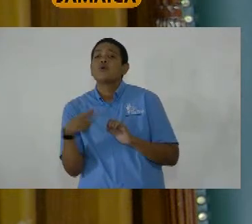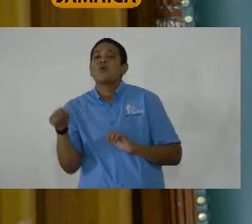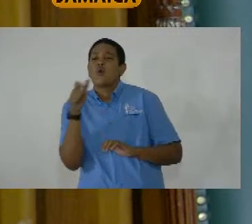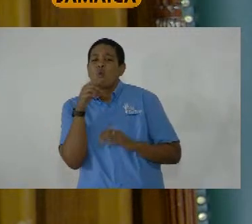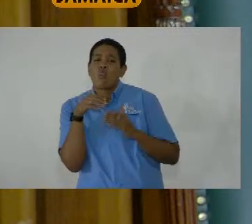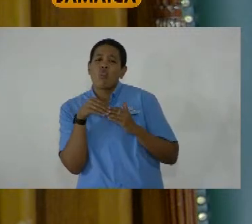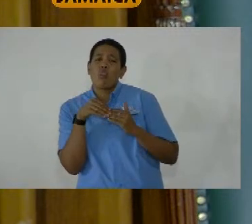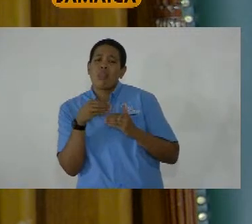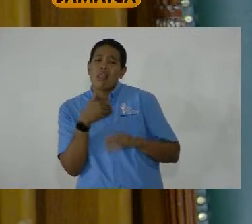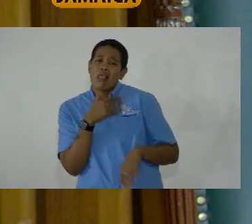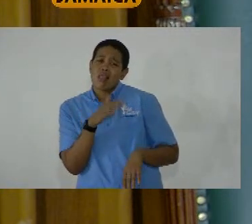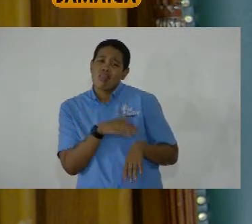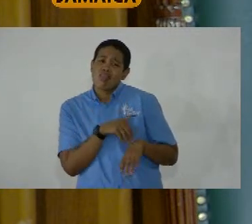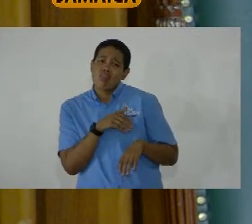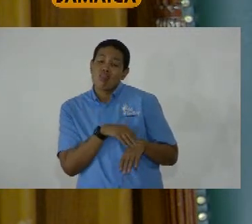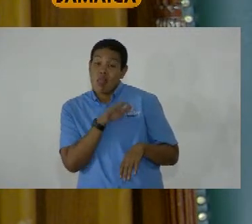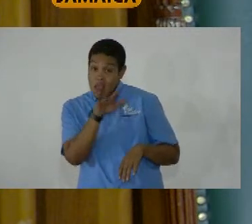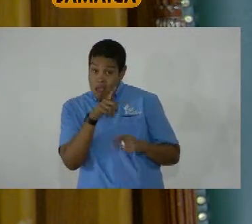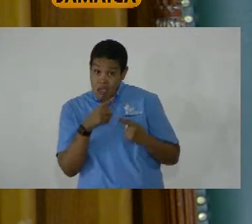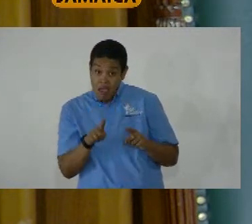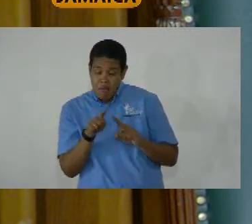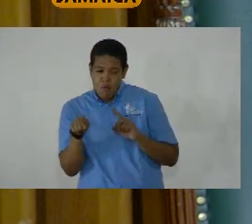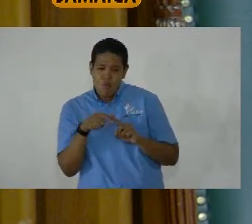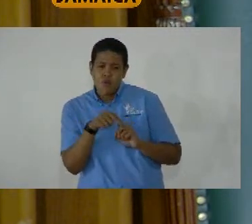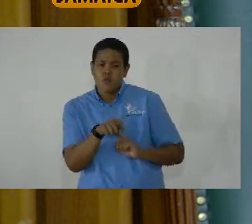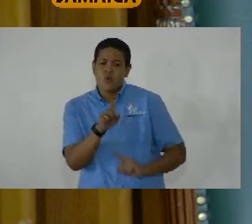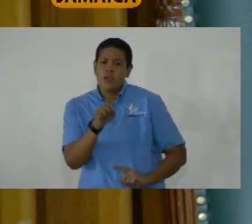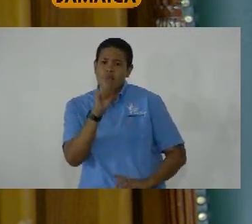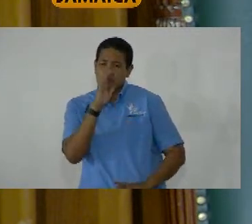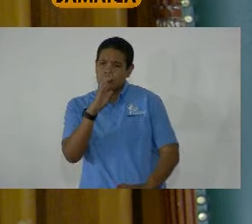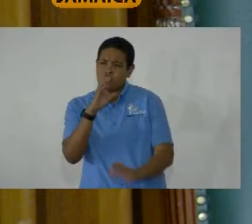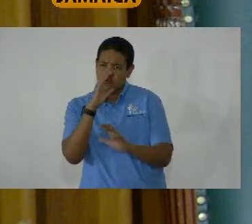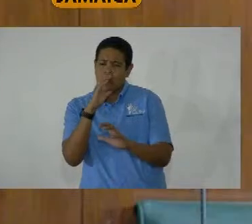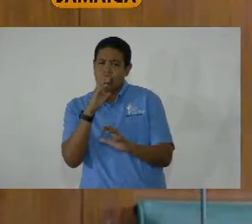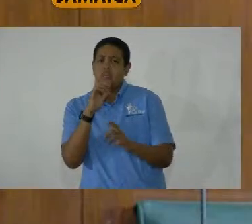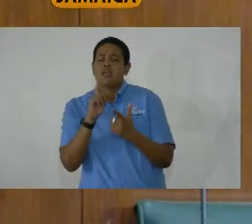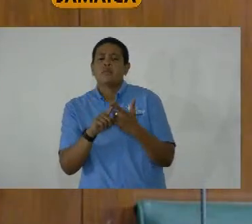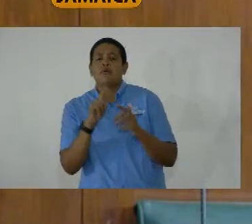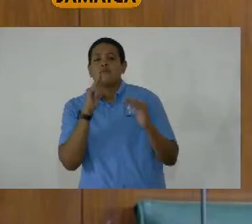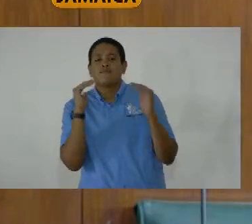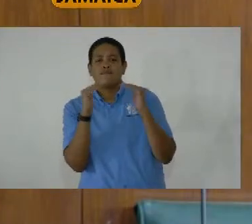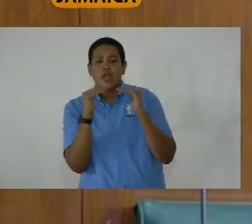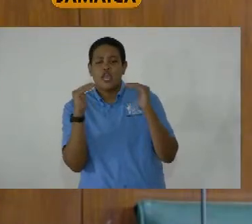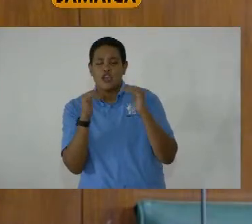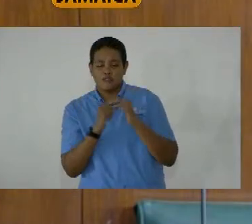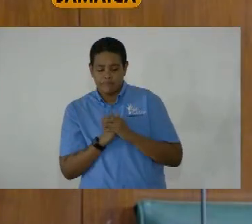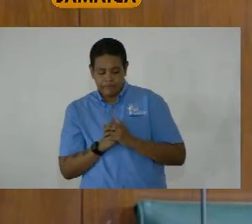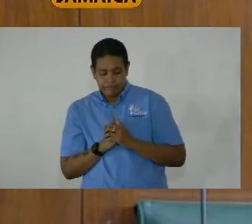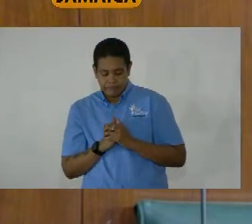leniency when you have had to be firm but fair.